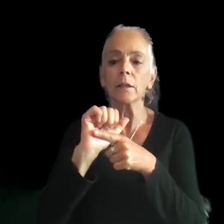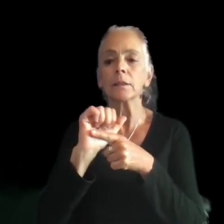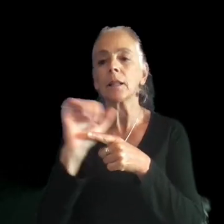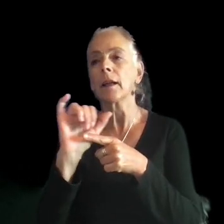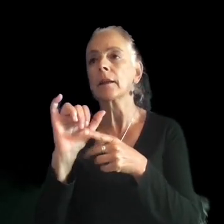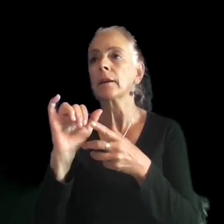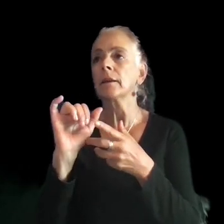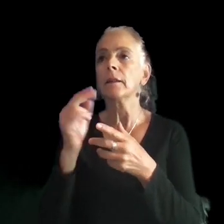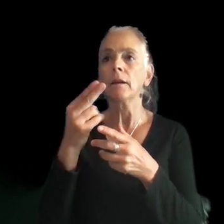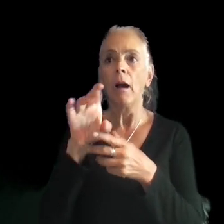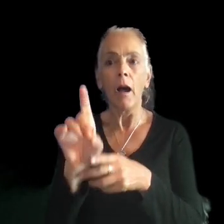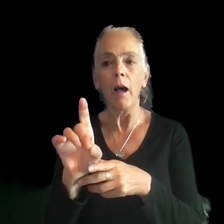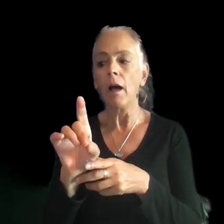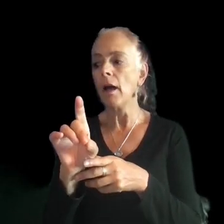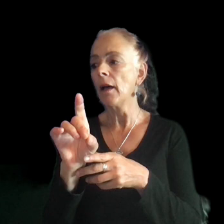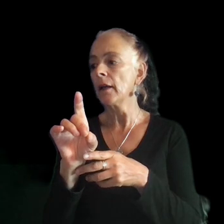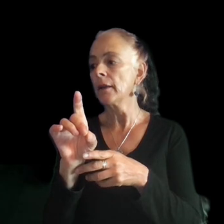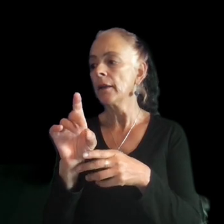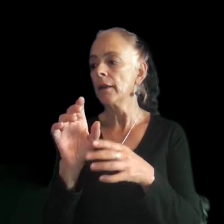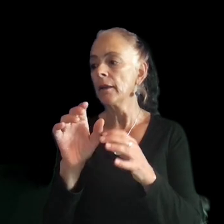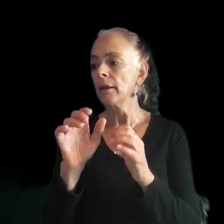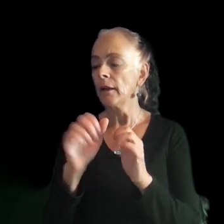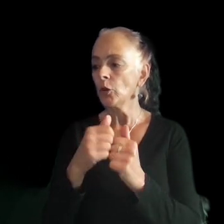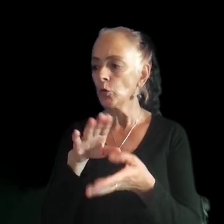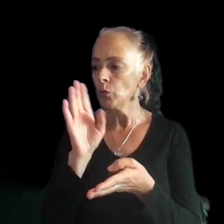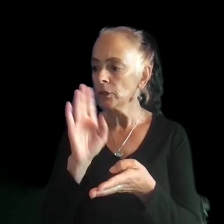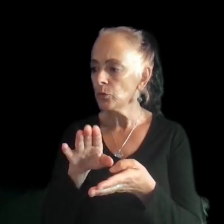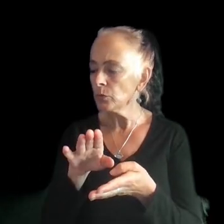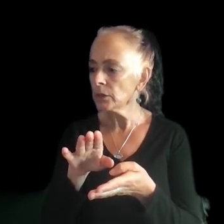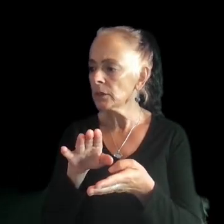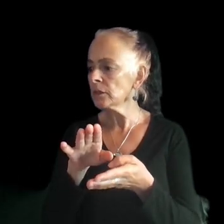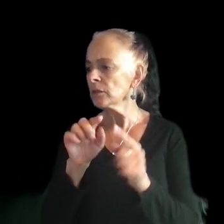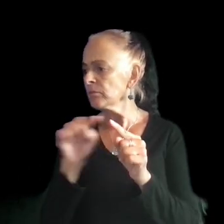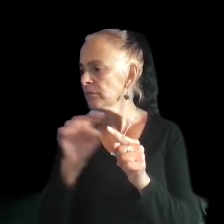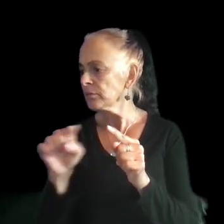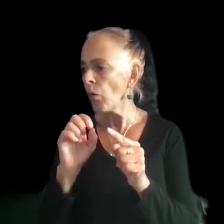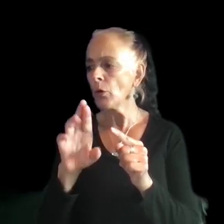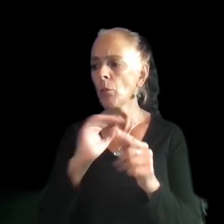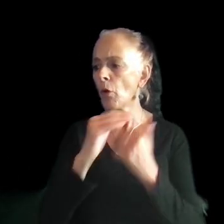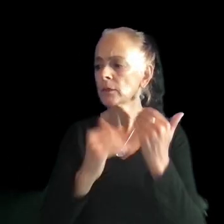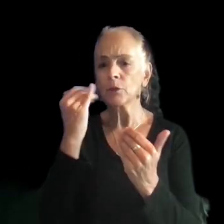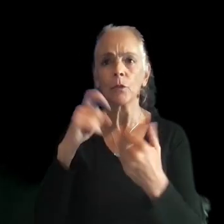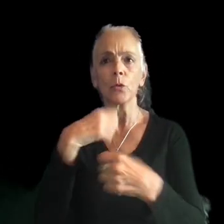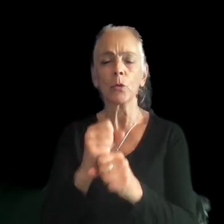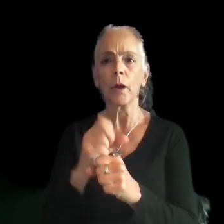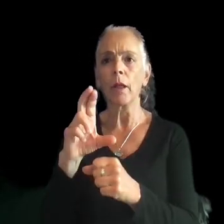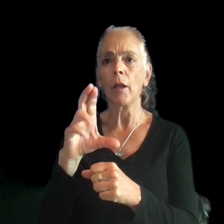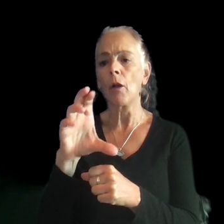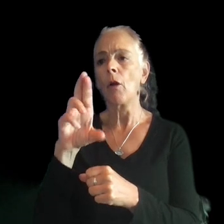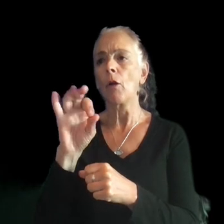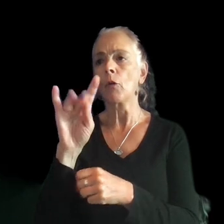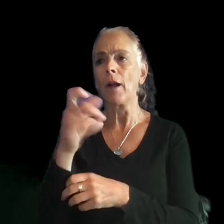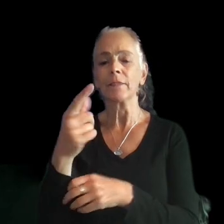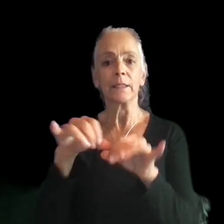hud how we you would redo stuff or um your process if you had to i don't know create a crafting system in a game